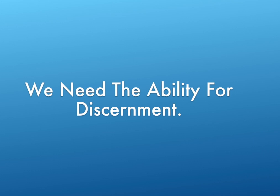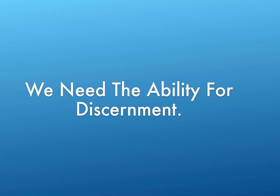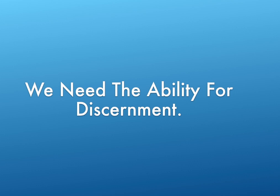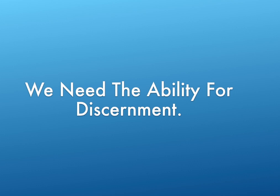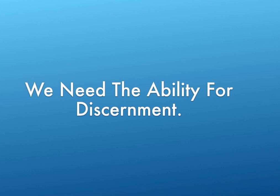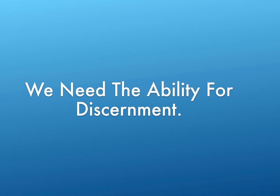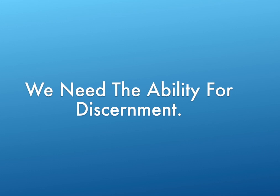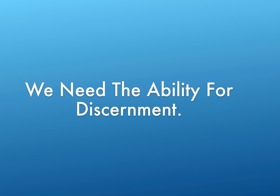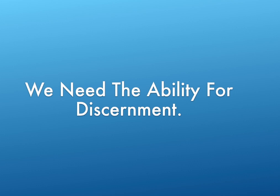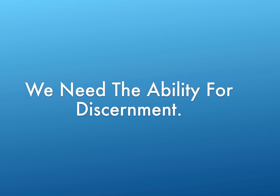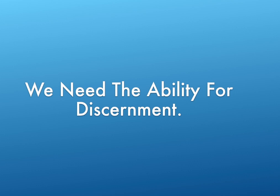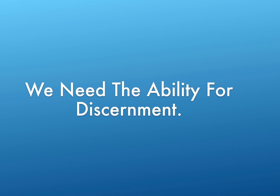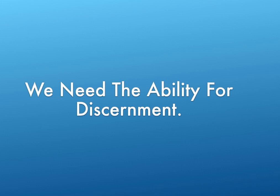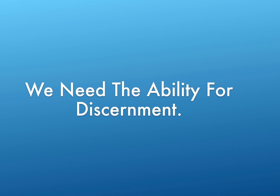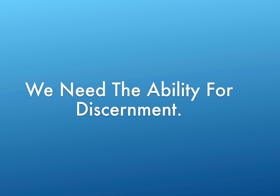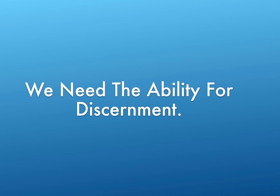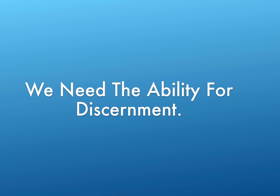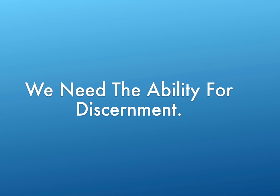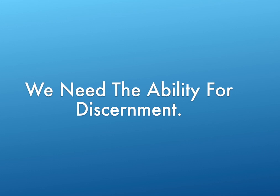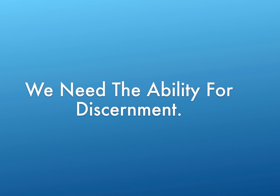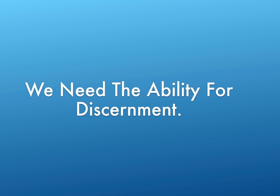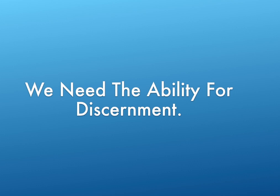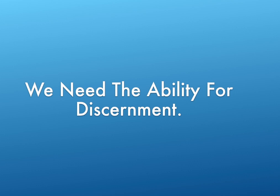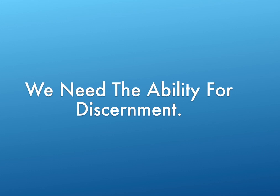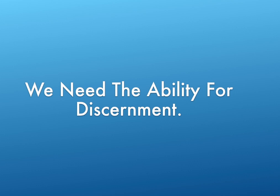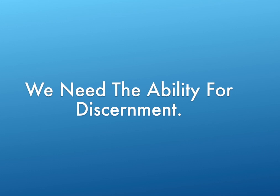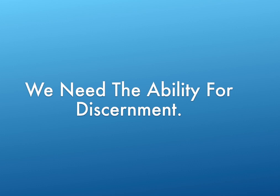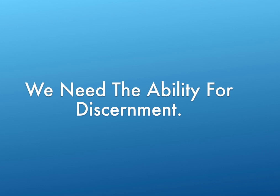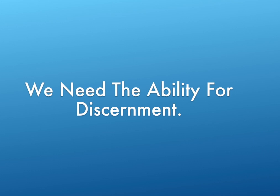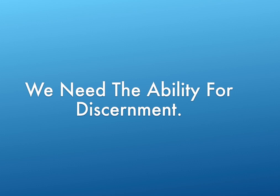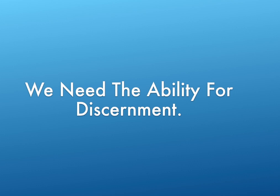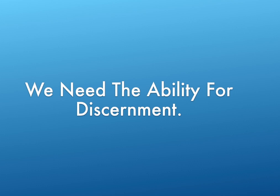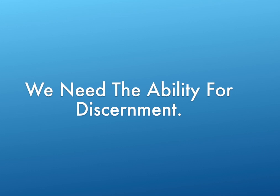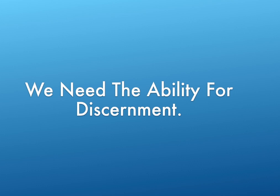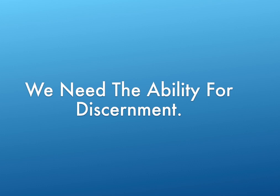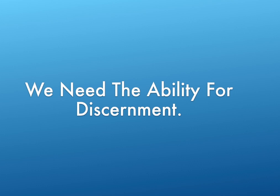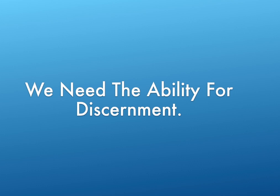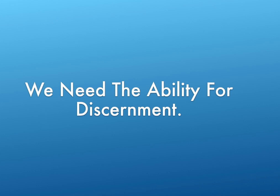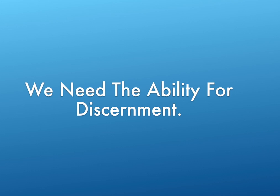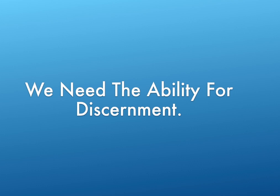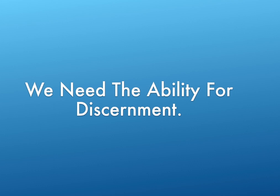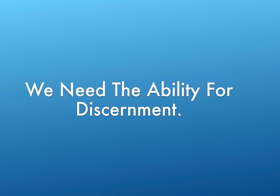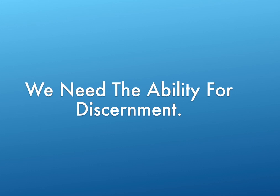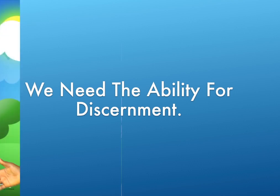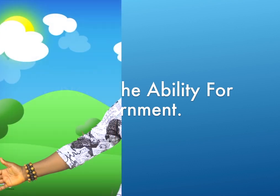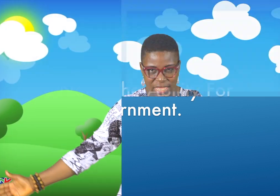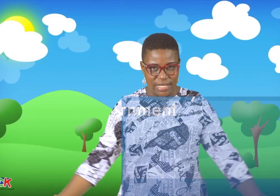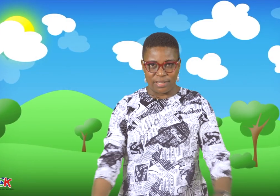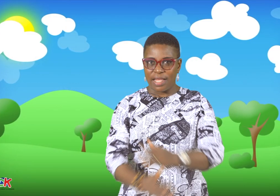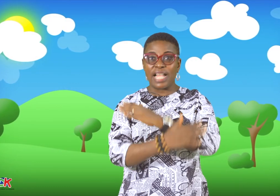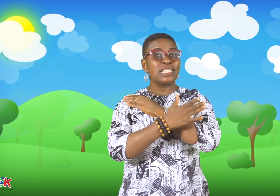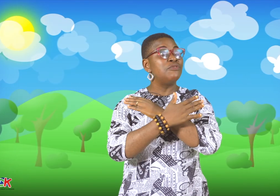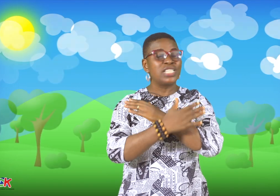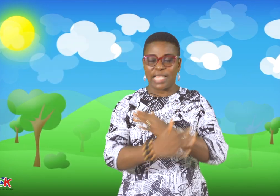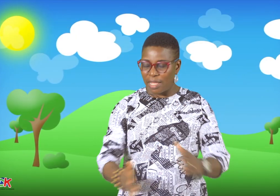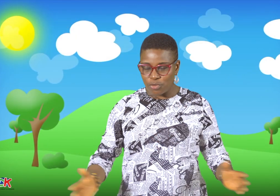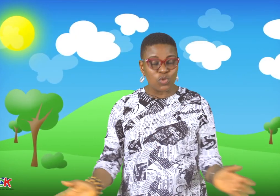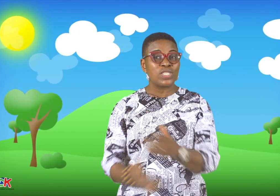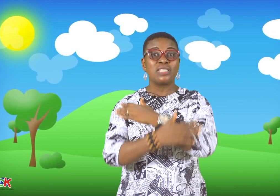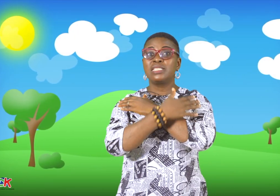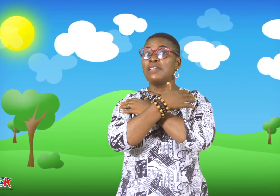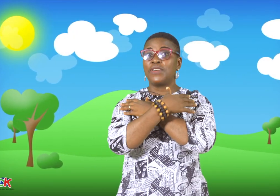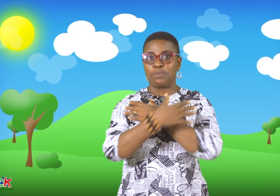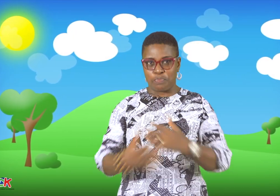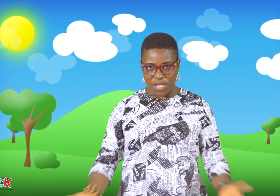We need the ability for discernment. Doors can be or represent several things at every time